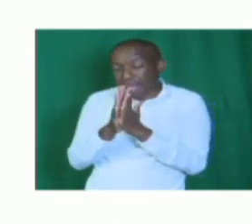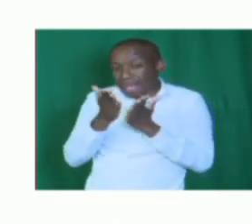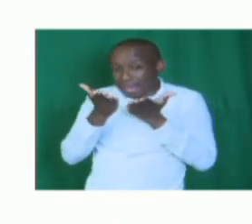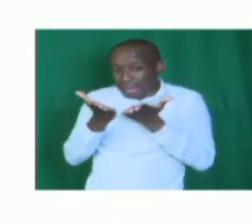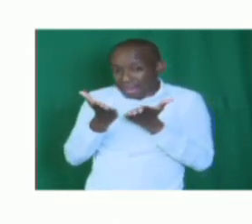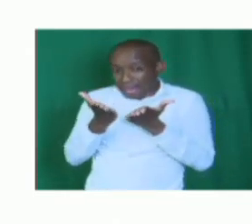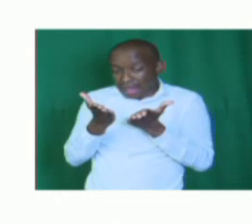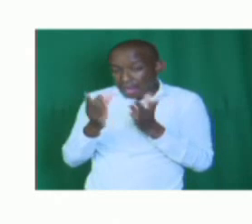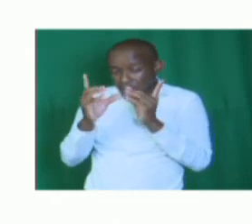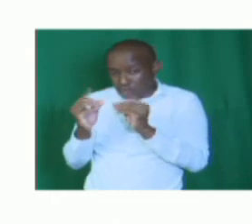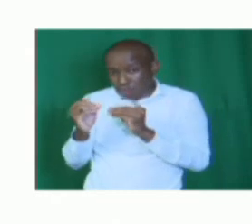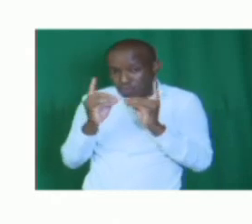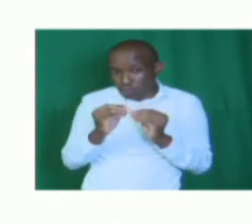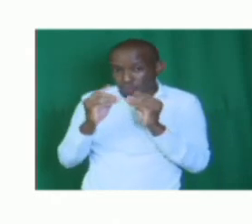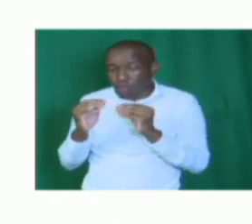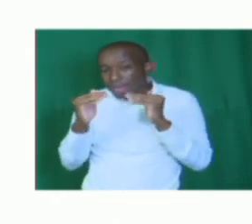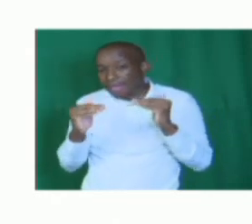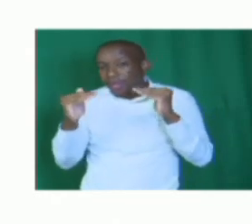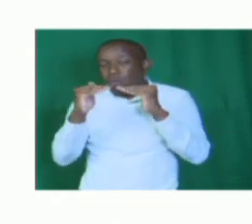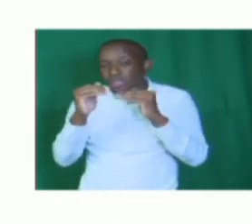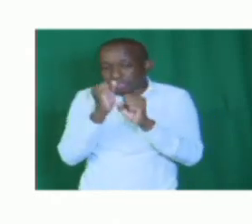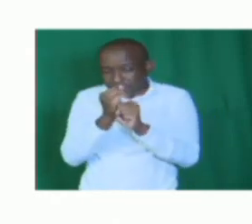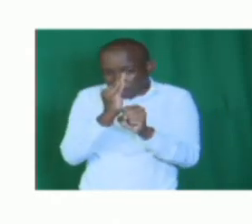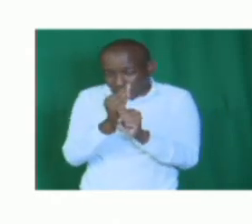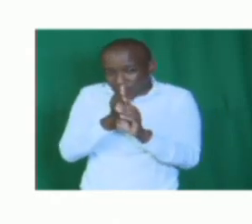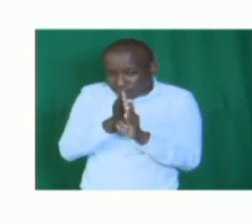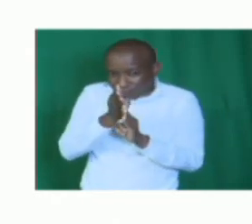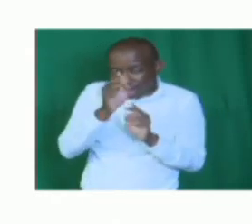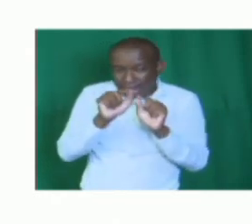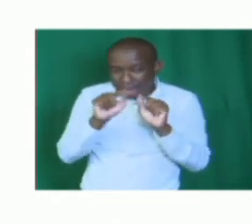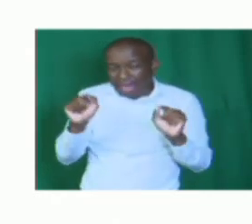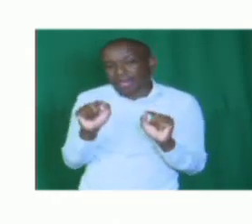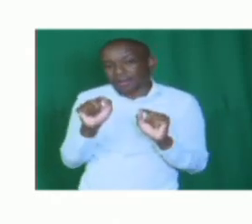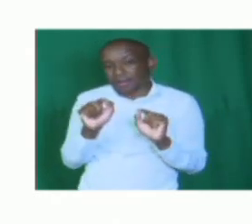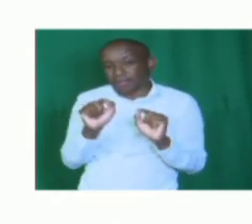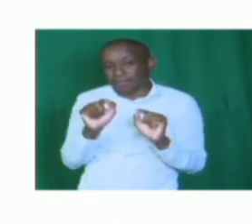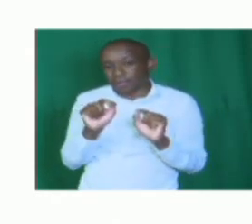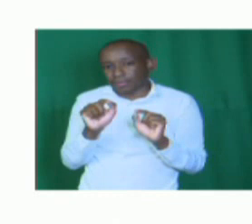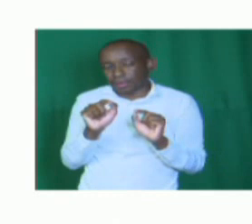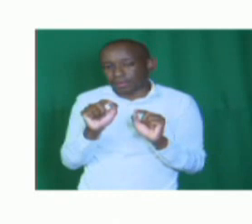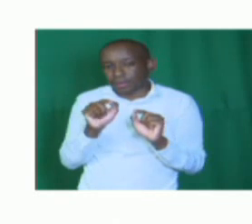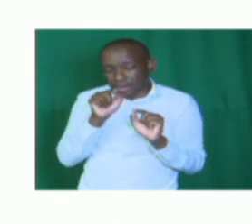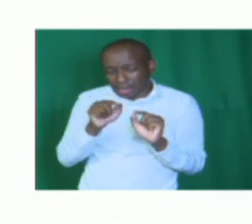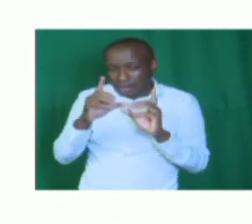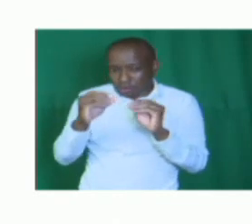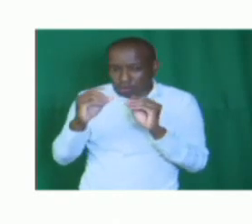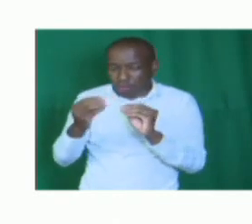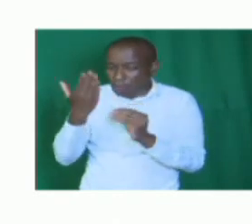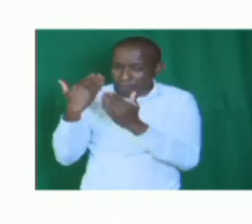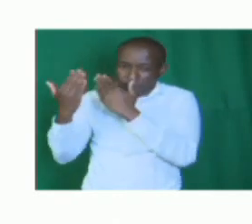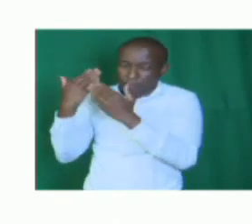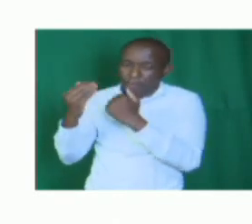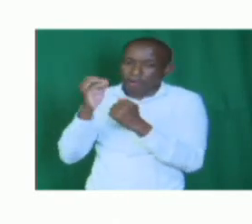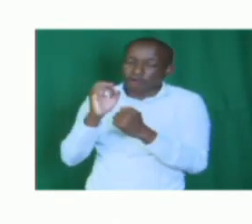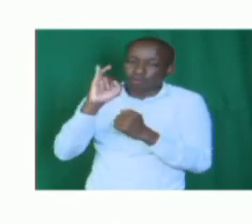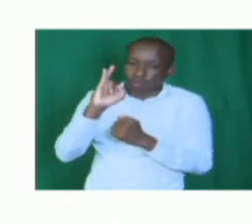were dealing with the equation of a straight line, actually without calling it that. So what we will do